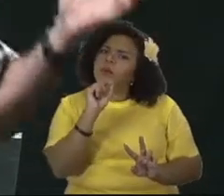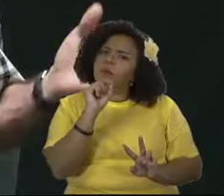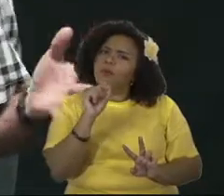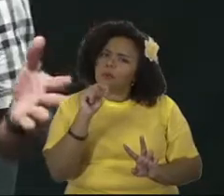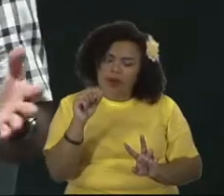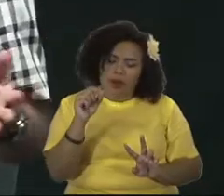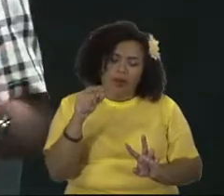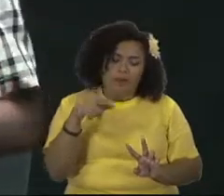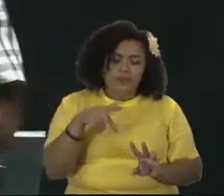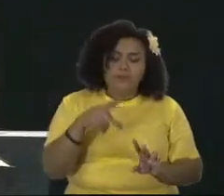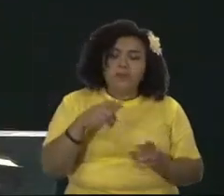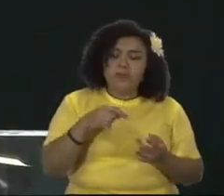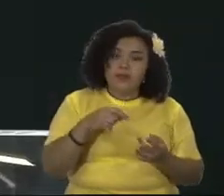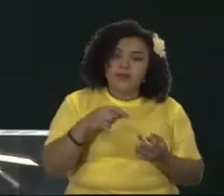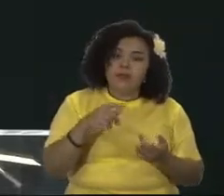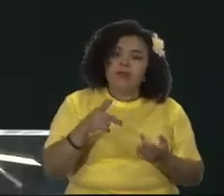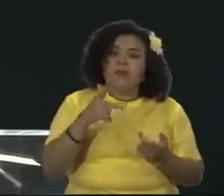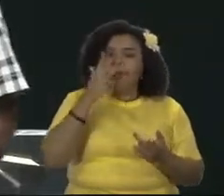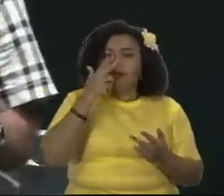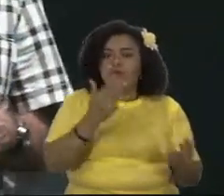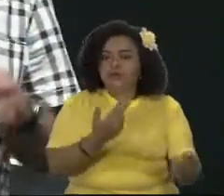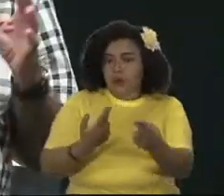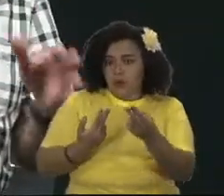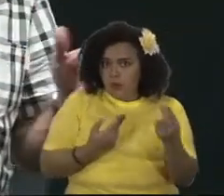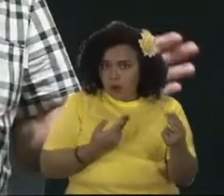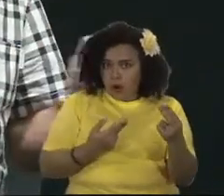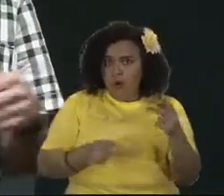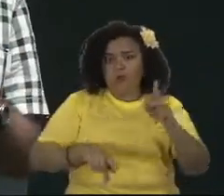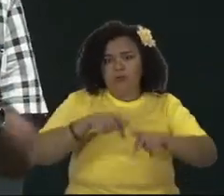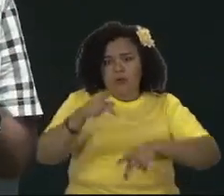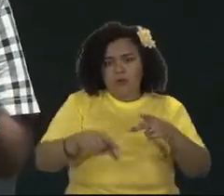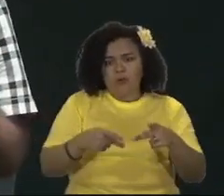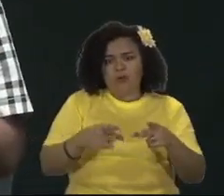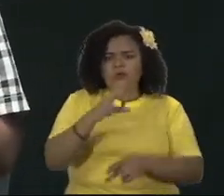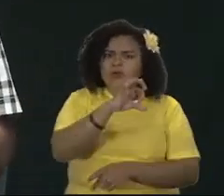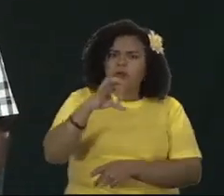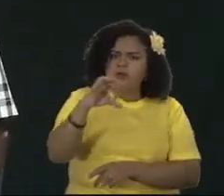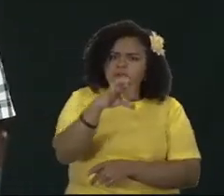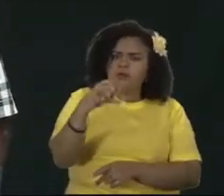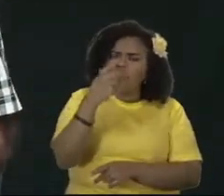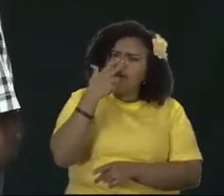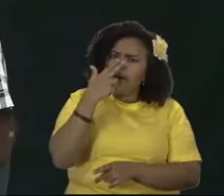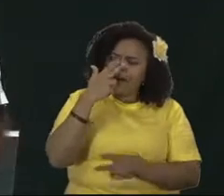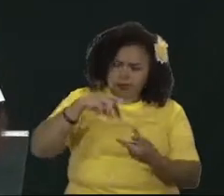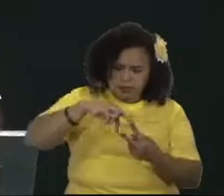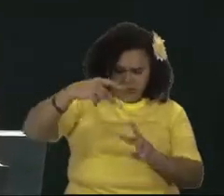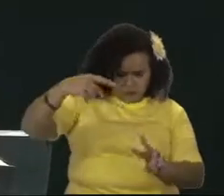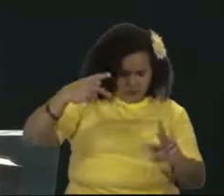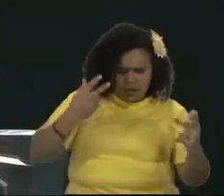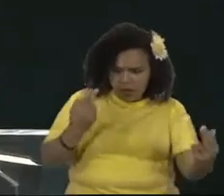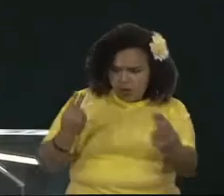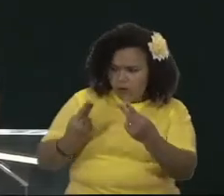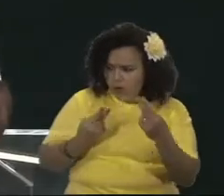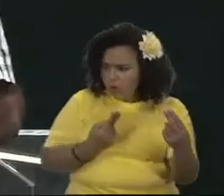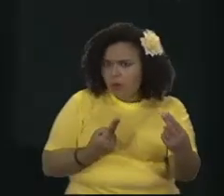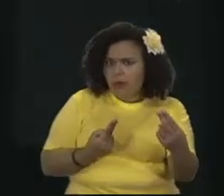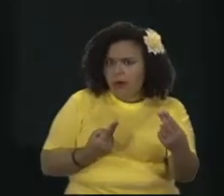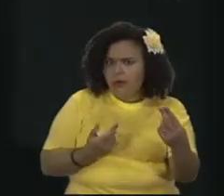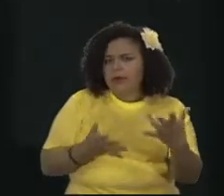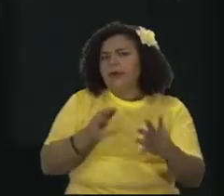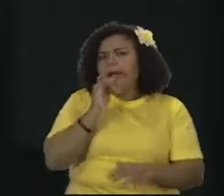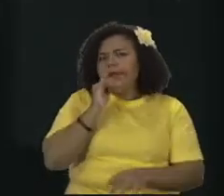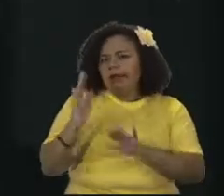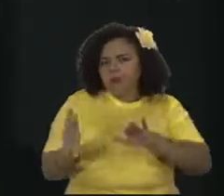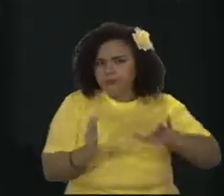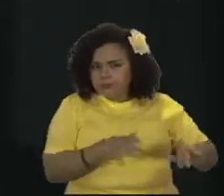we share with the whole humanity, 99% we share our DNA.